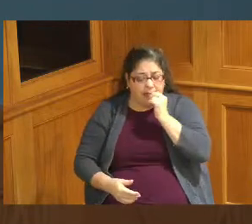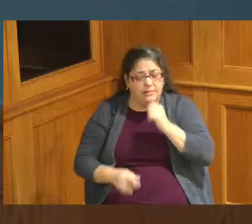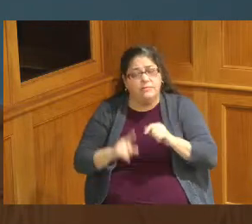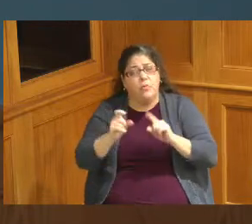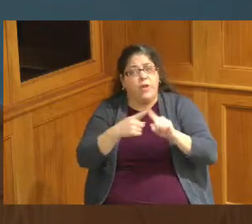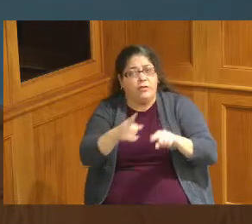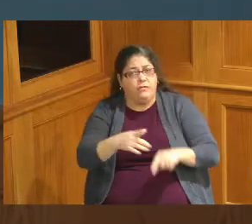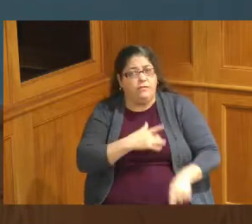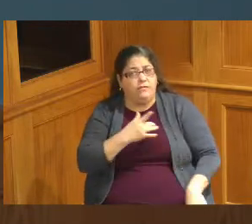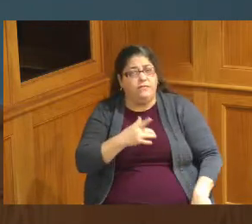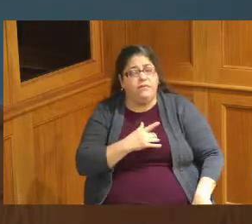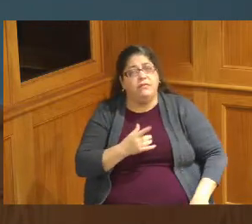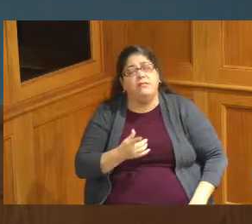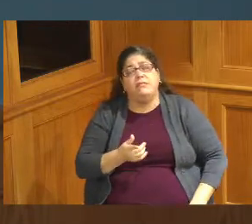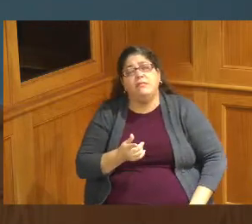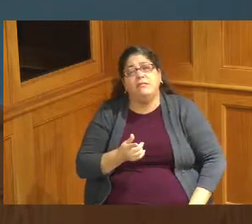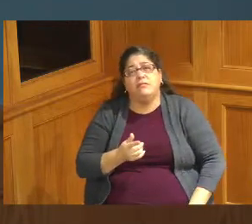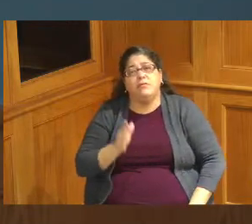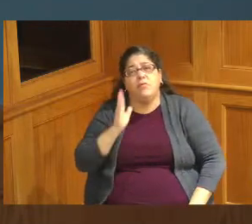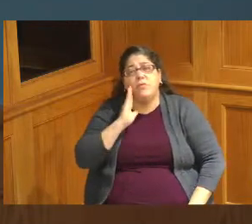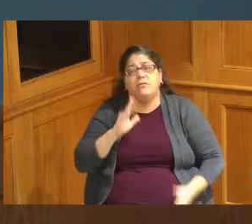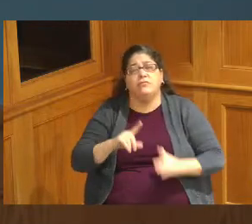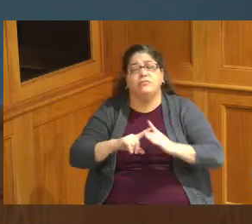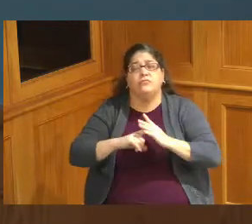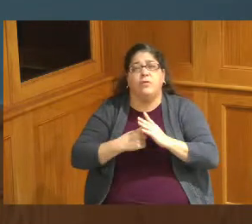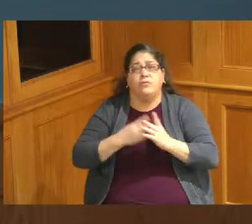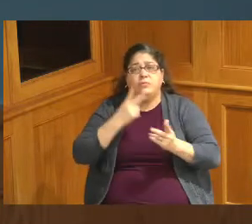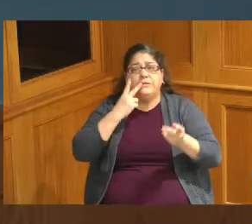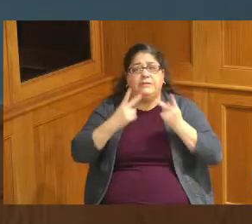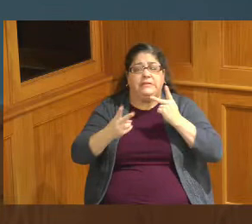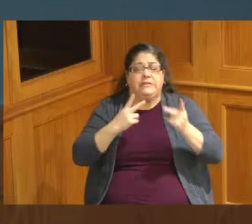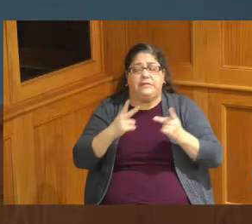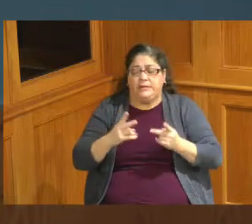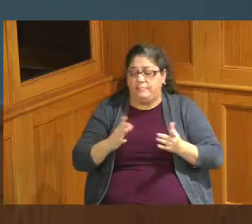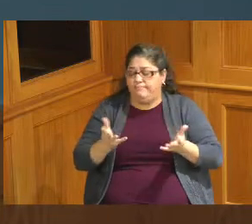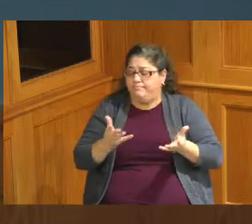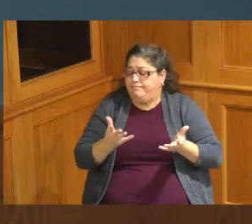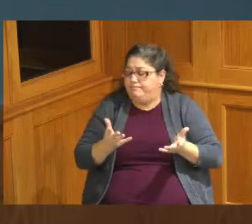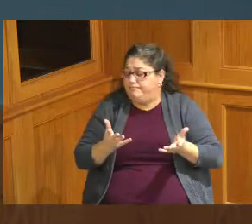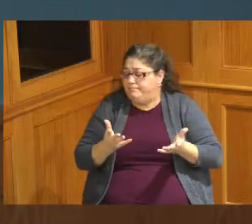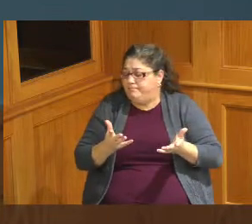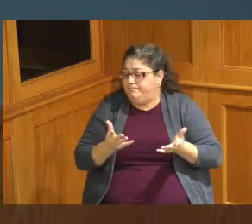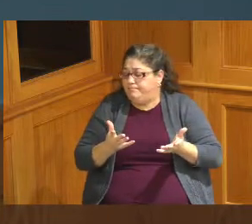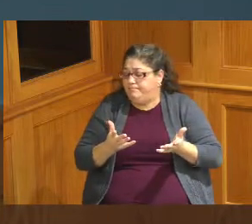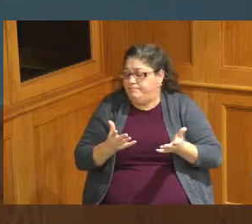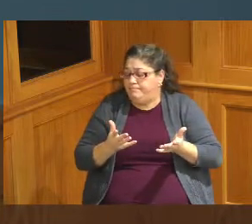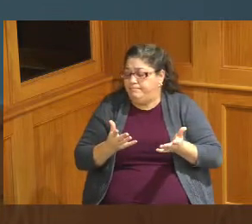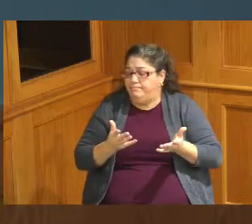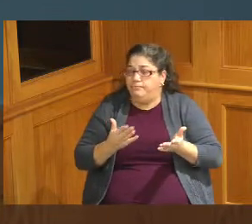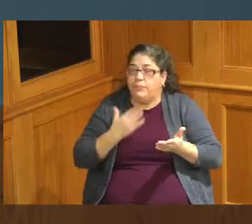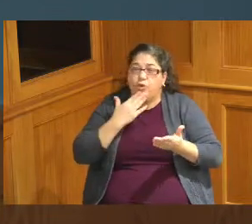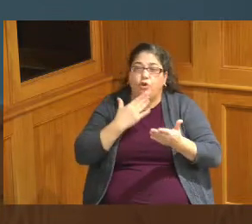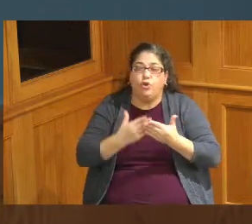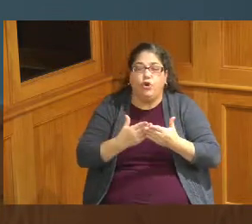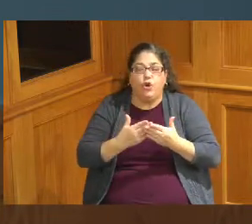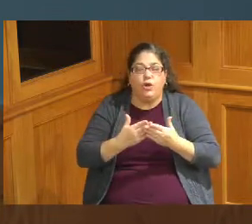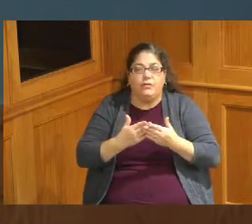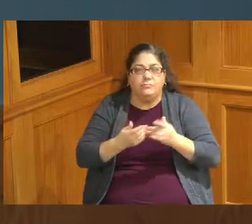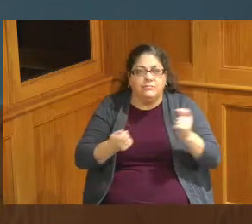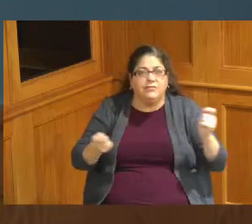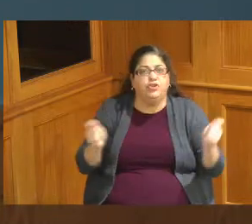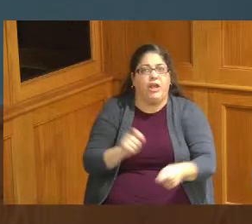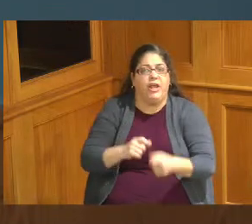you think we would start seeing kind of a good dent into that? Do you